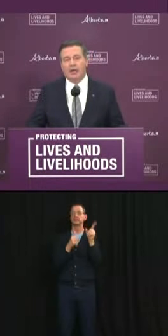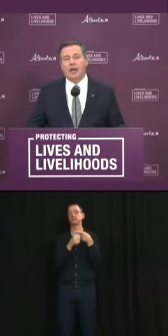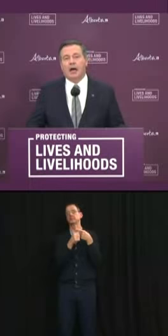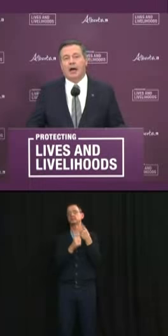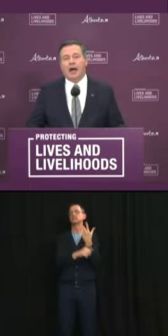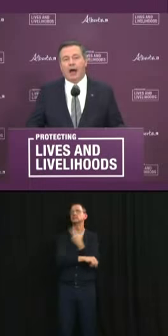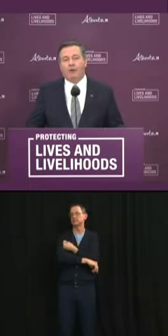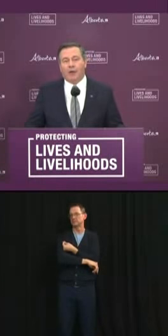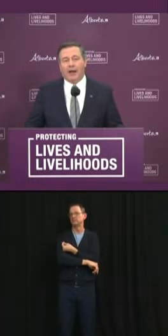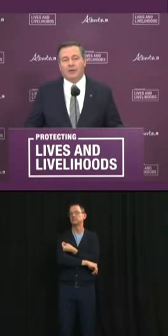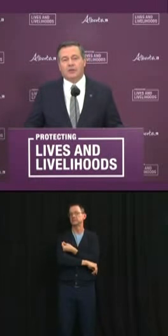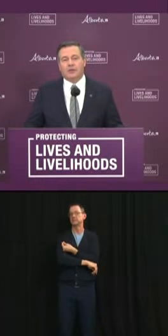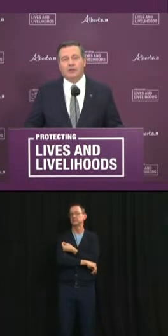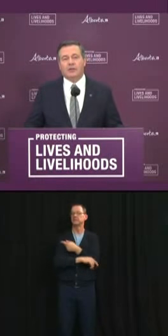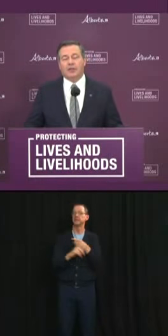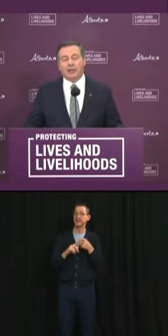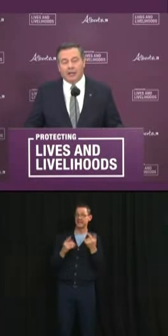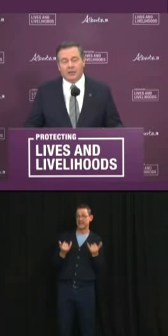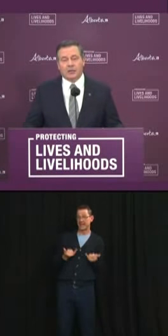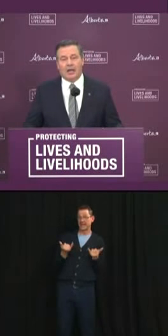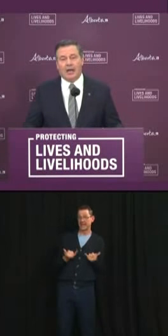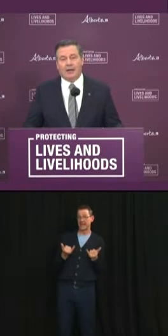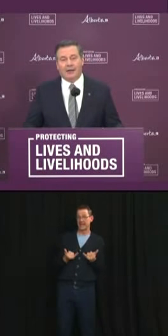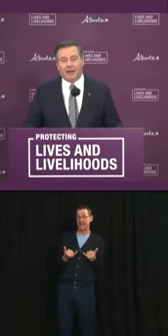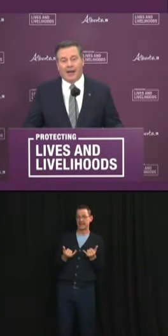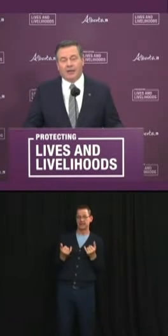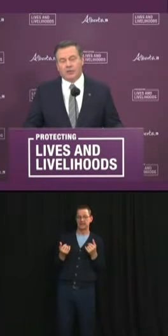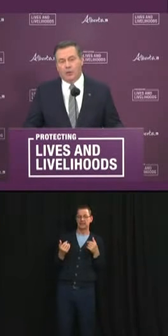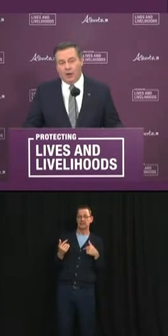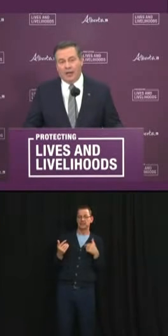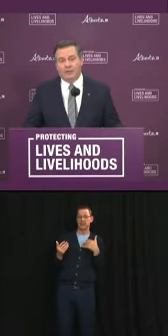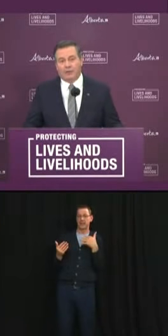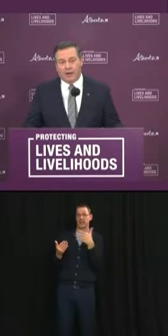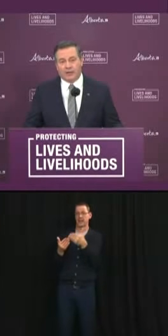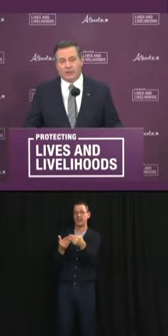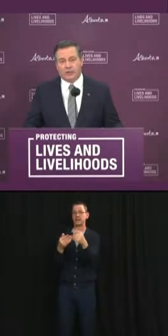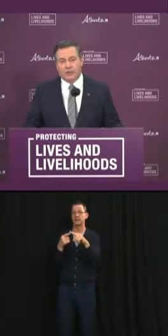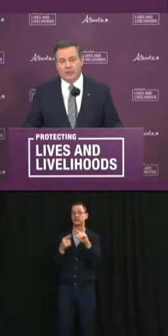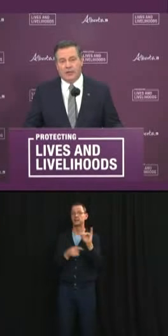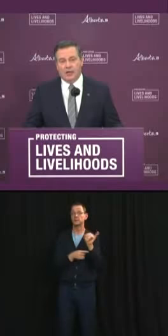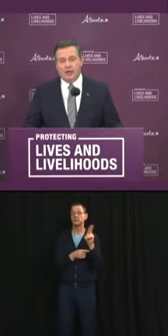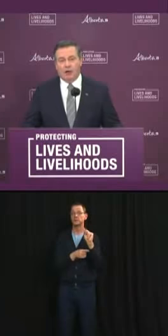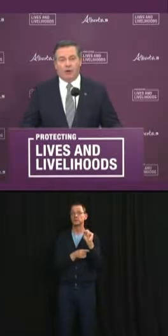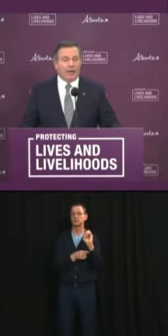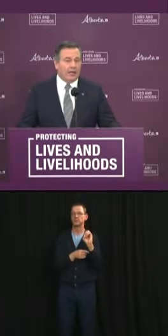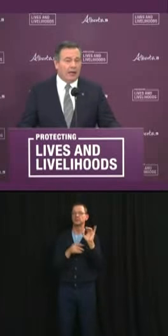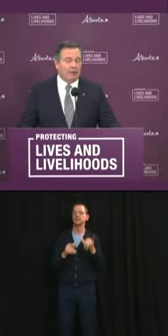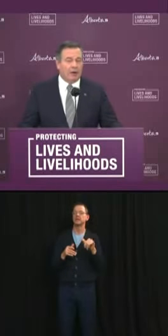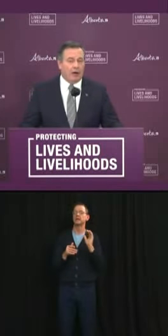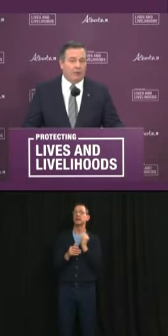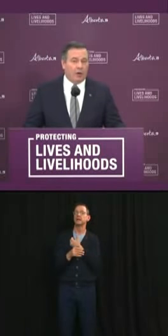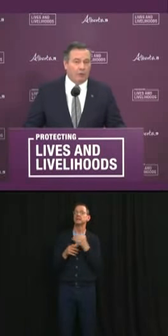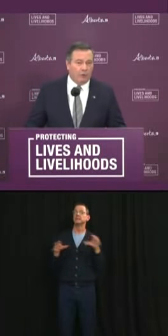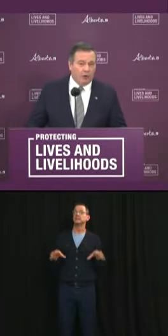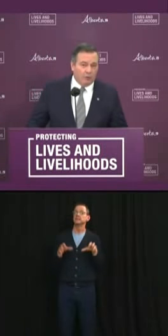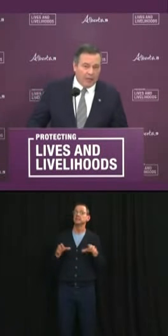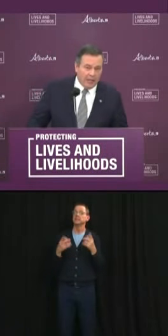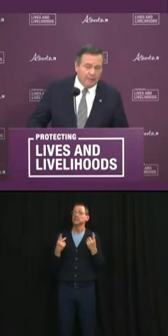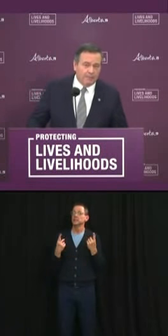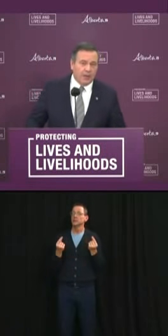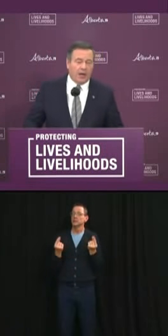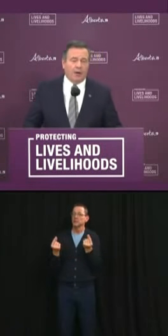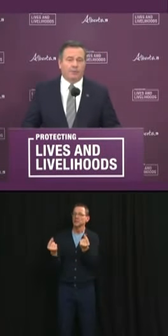determine how fast this latest and last wave crests. We're getting carried